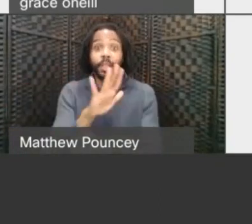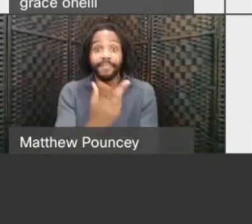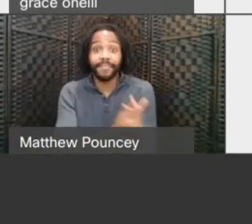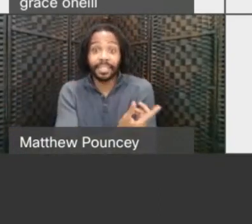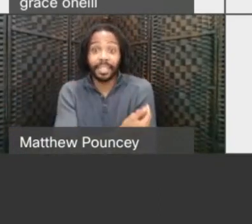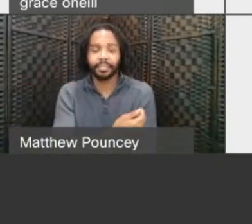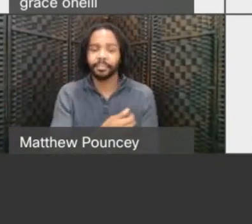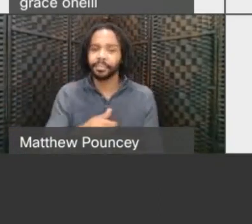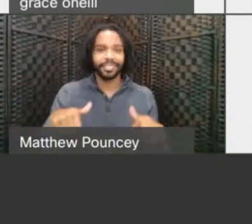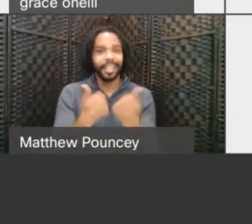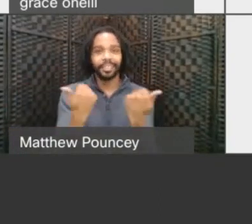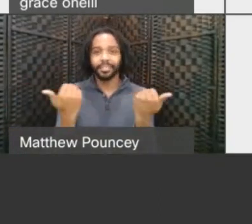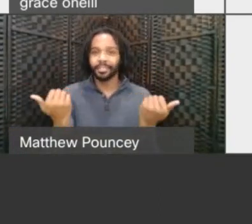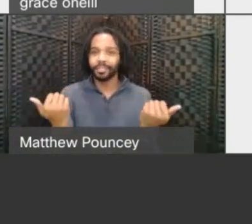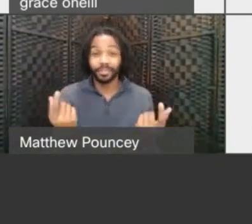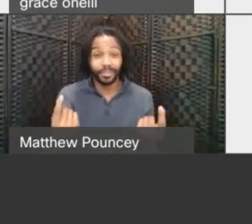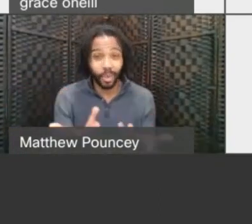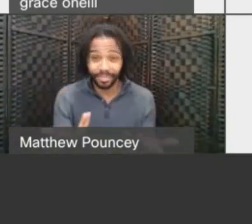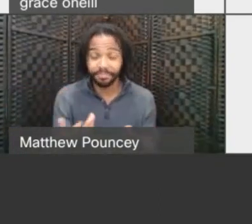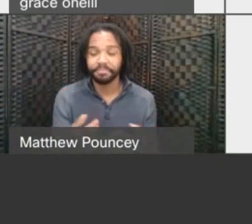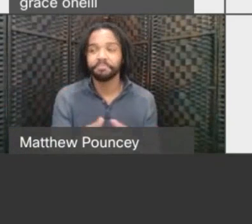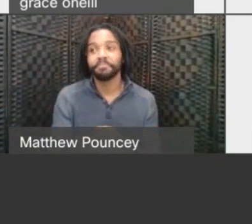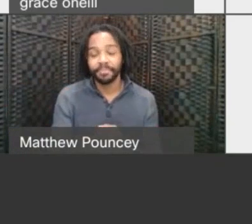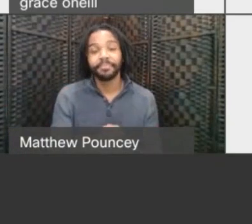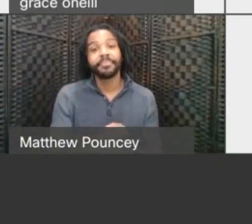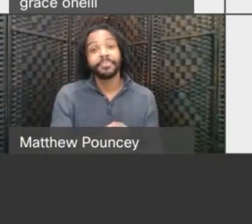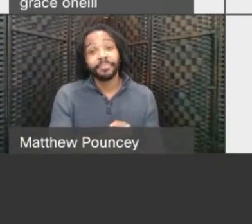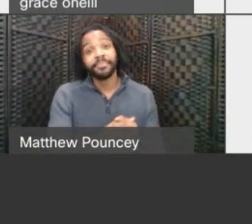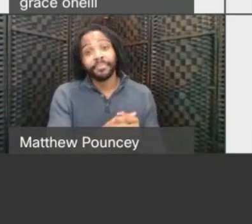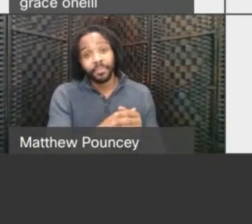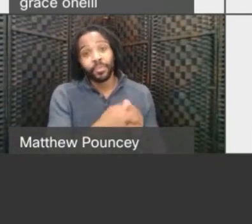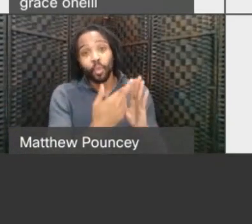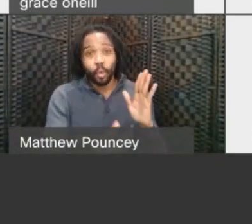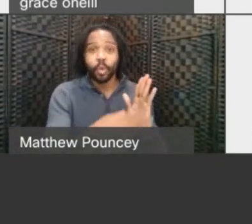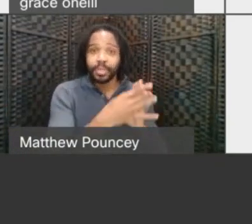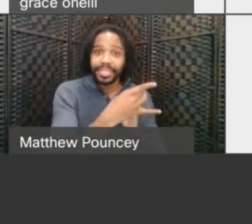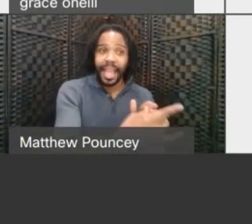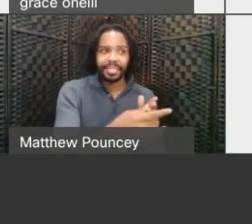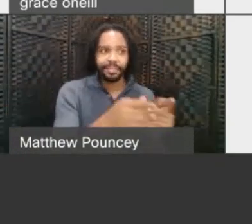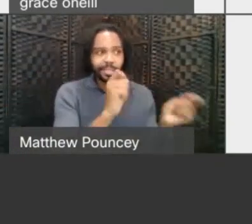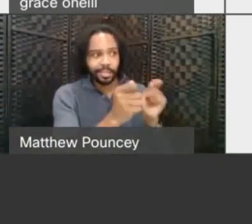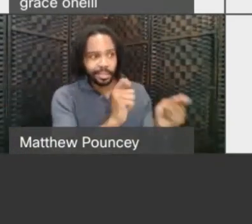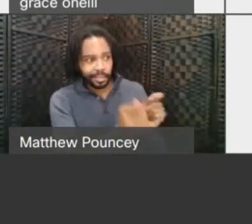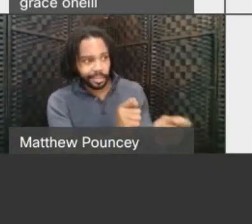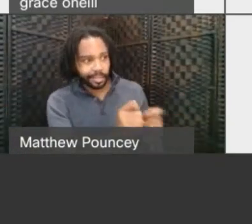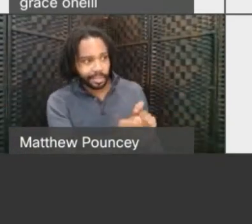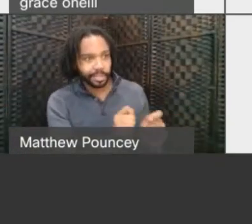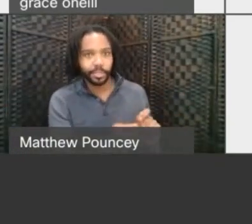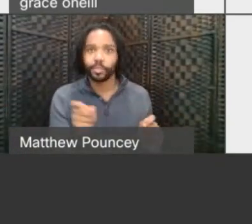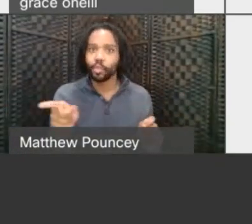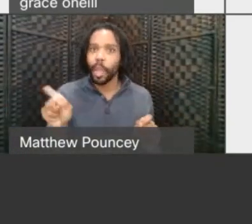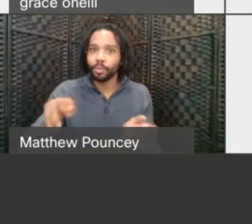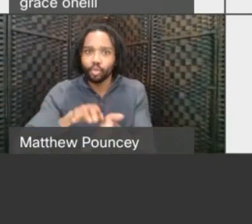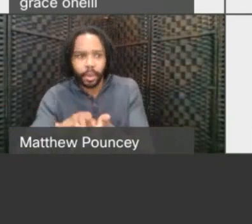is that the guidance continues to change. So, we're tracking when you're due for a booster, and this week